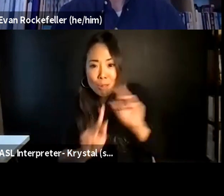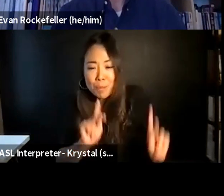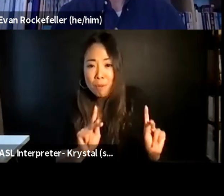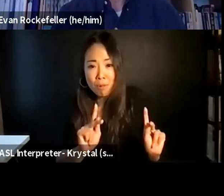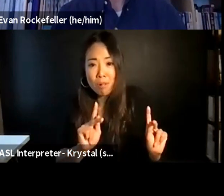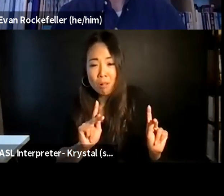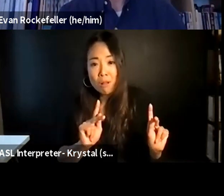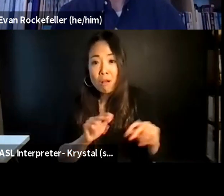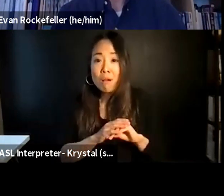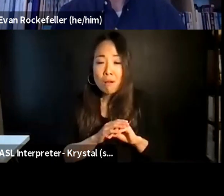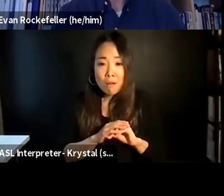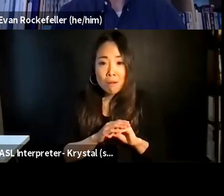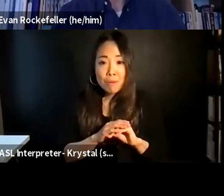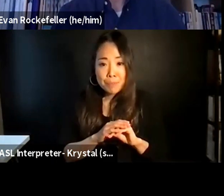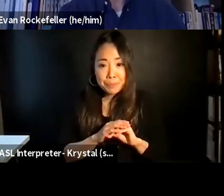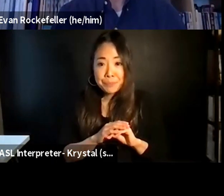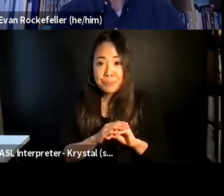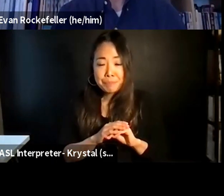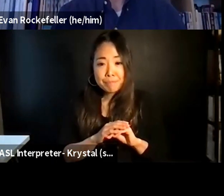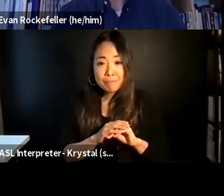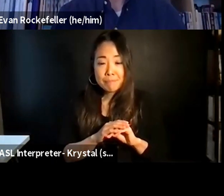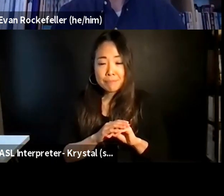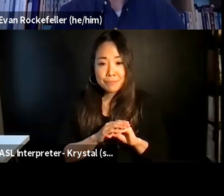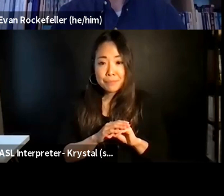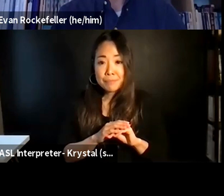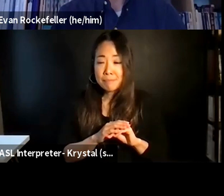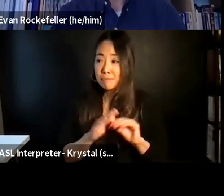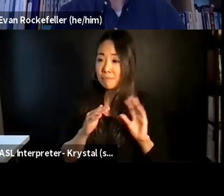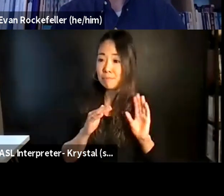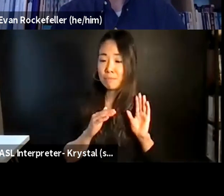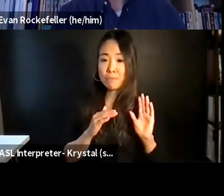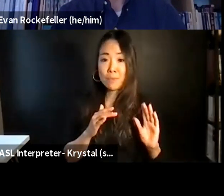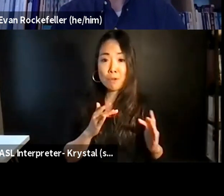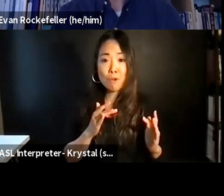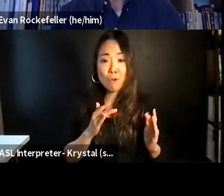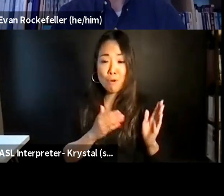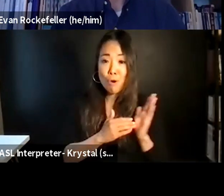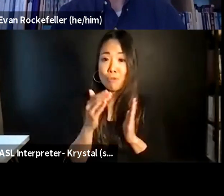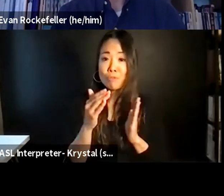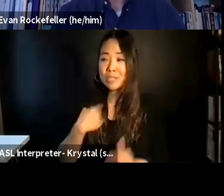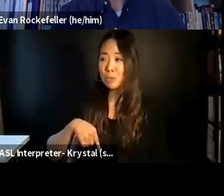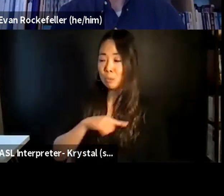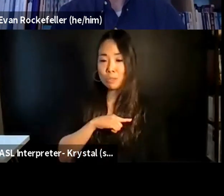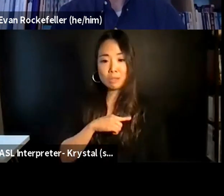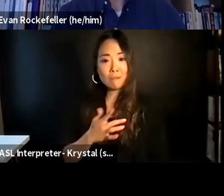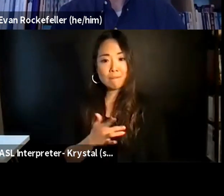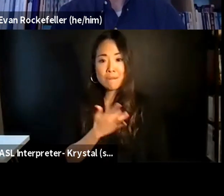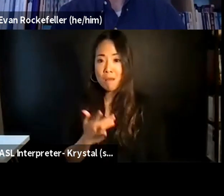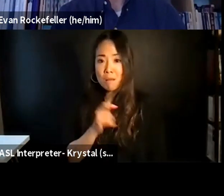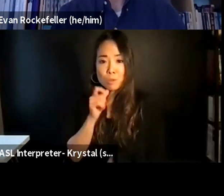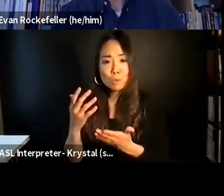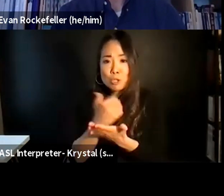harmful. Feeling like we don't deserve to be a part of the broader community. Again, not